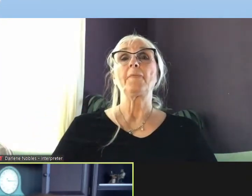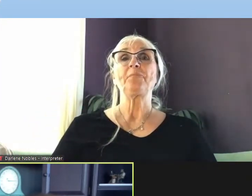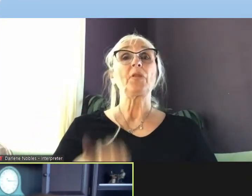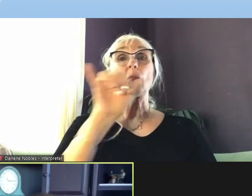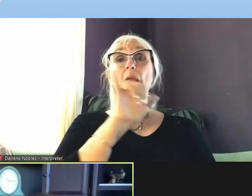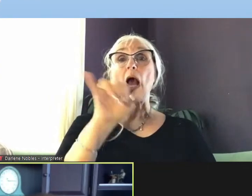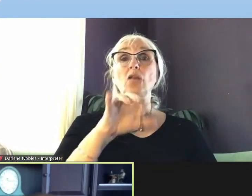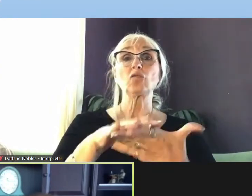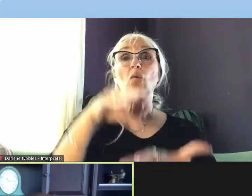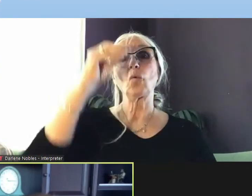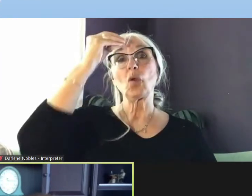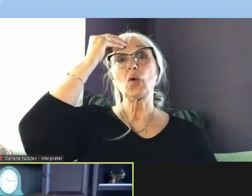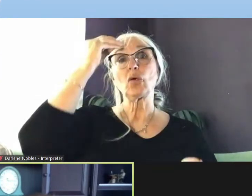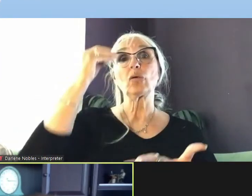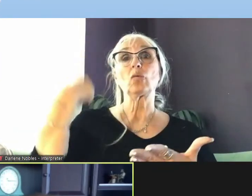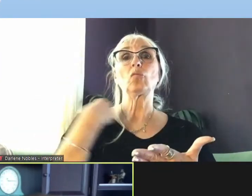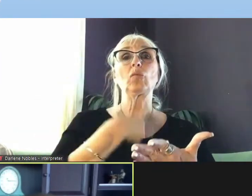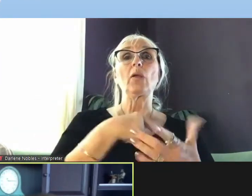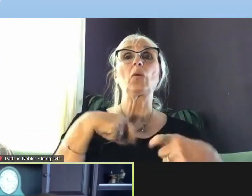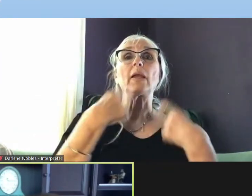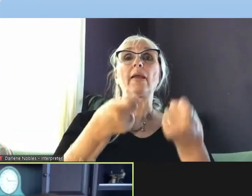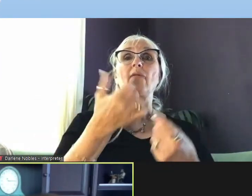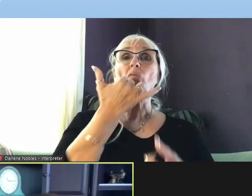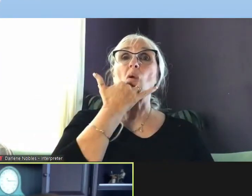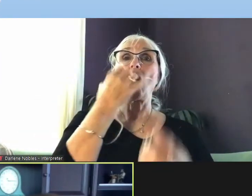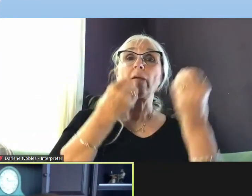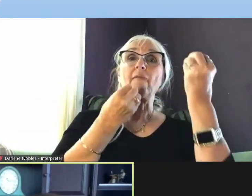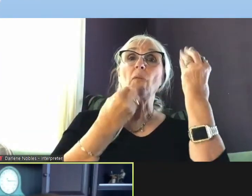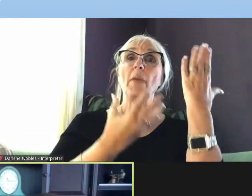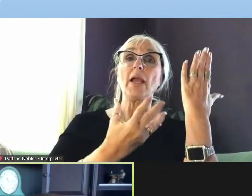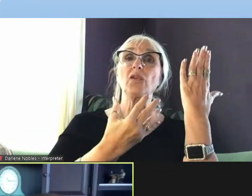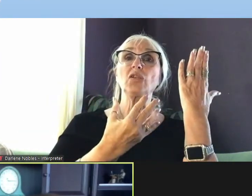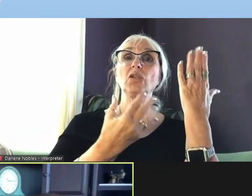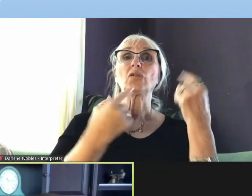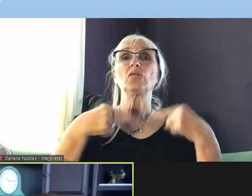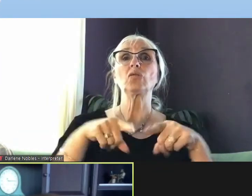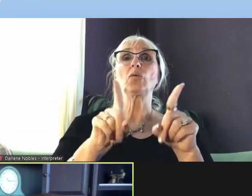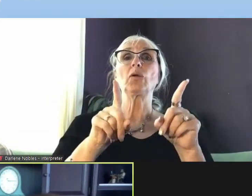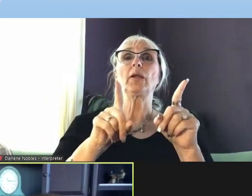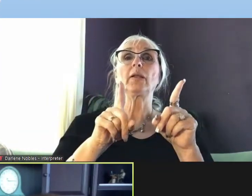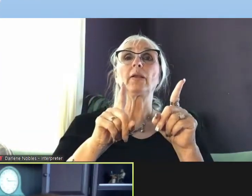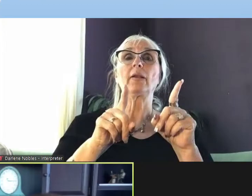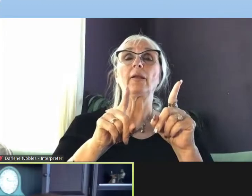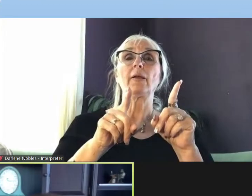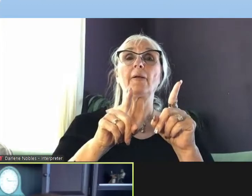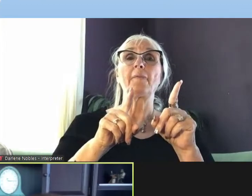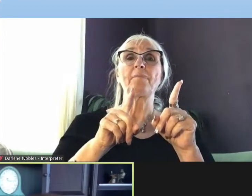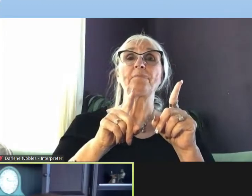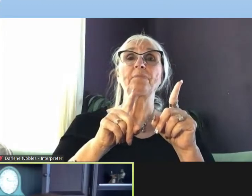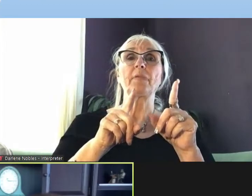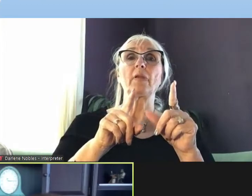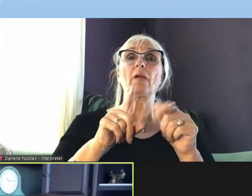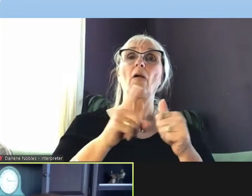learned that we'd been given inaccurate information during our initial